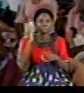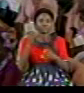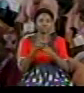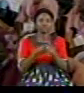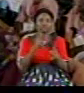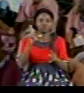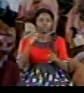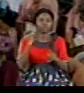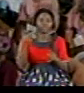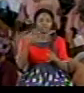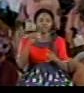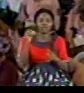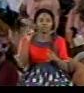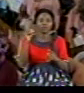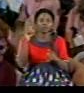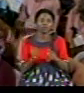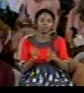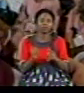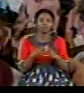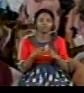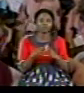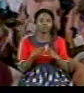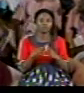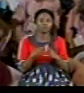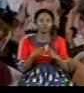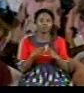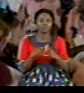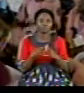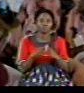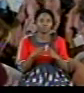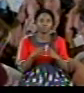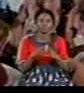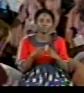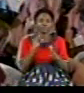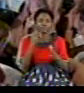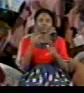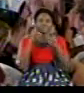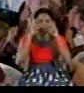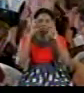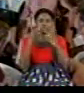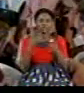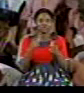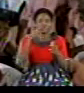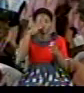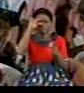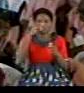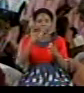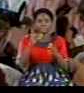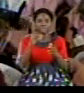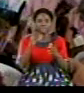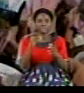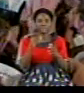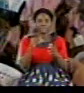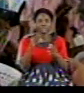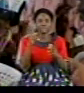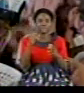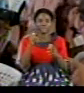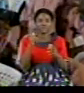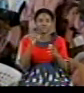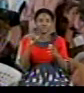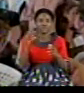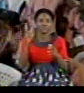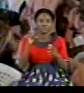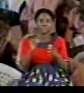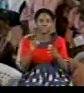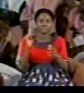The picture you're about to see on your screen is the picture of a man named Taiwo. He's an